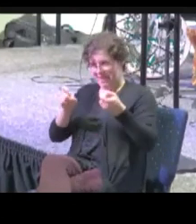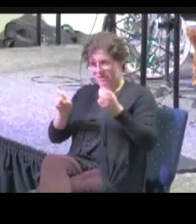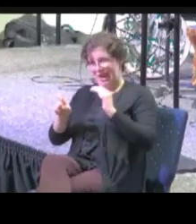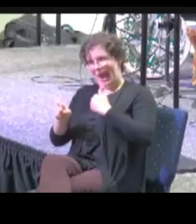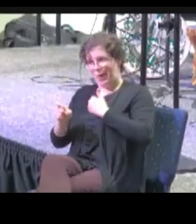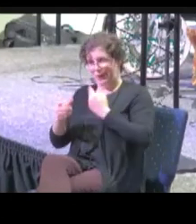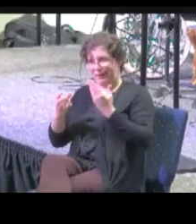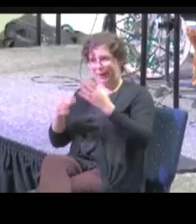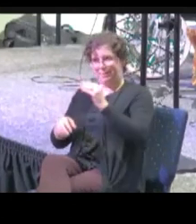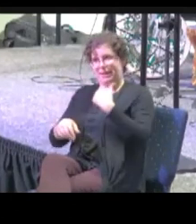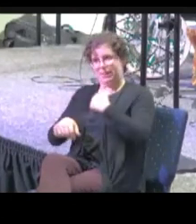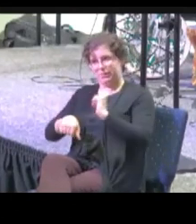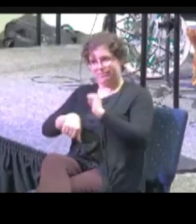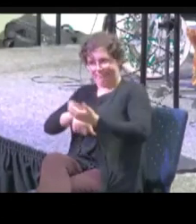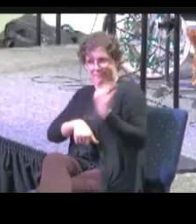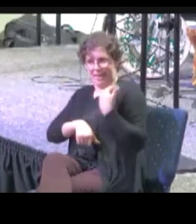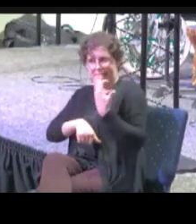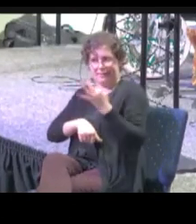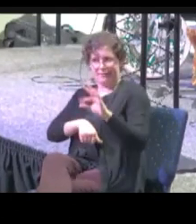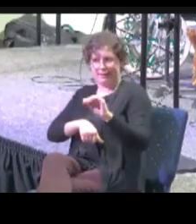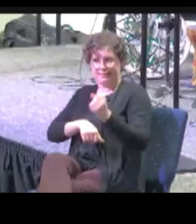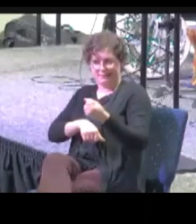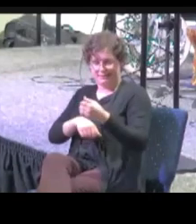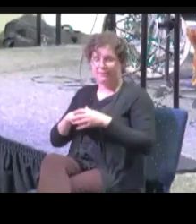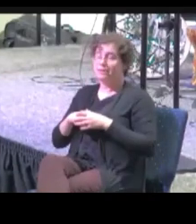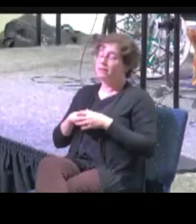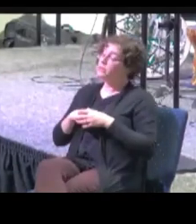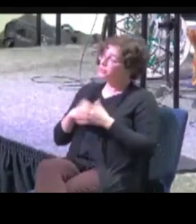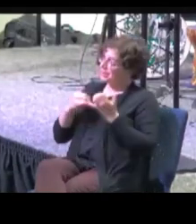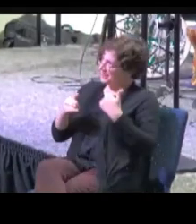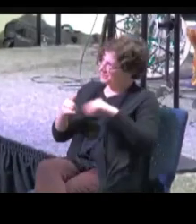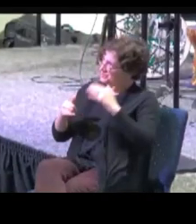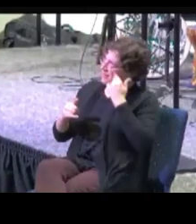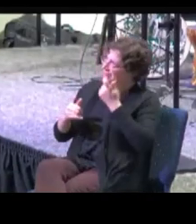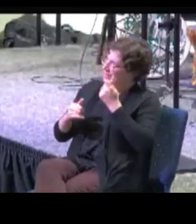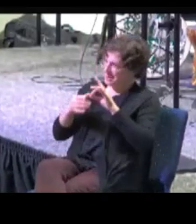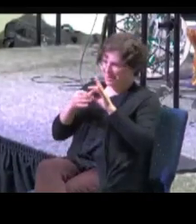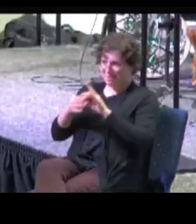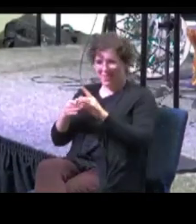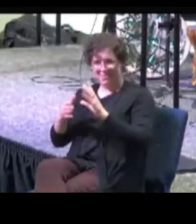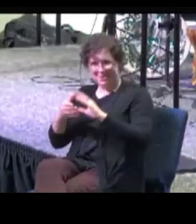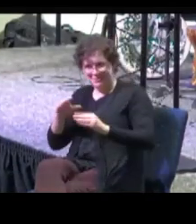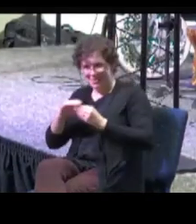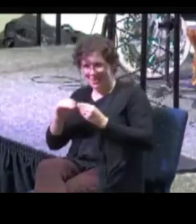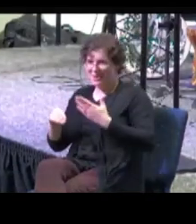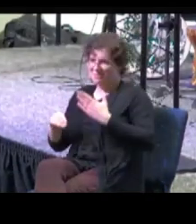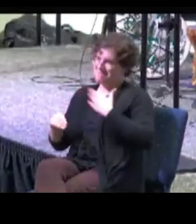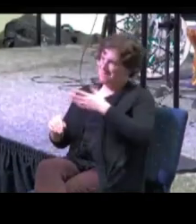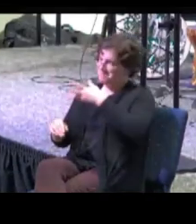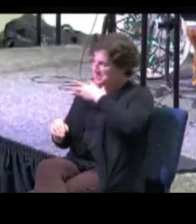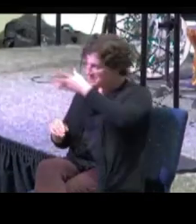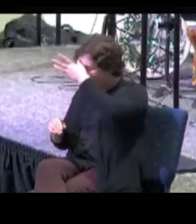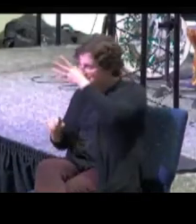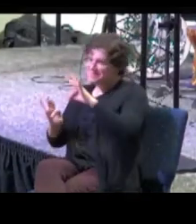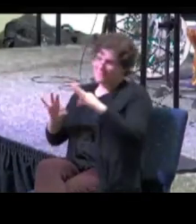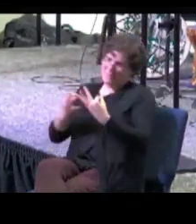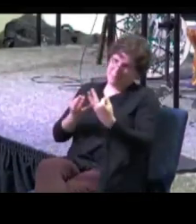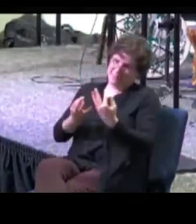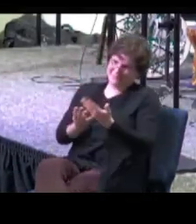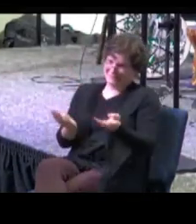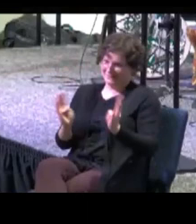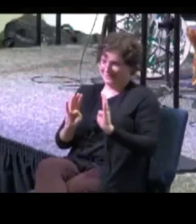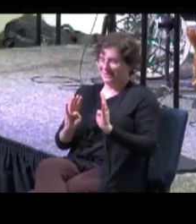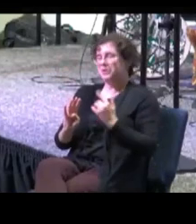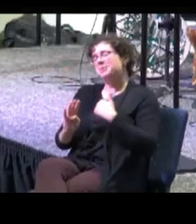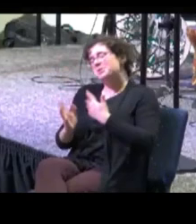started in the late 90s. Now you know a little bit of the story of my parents. We want to